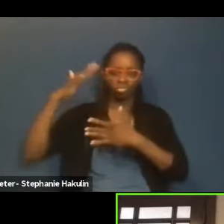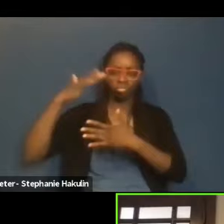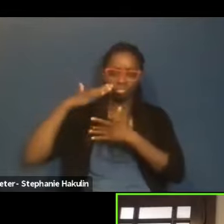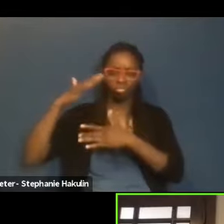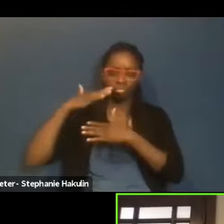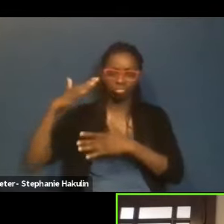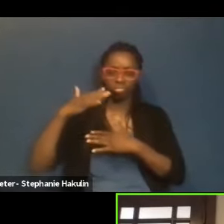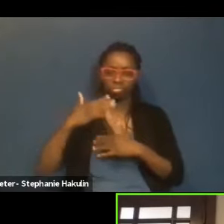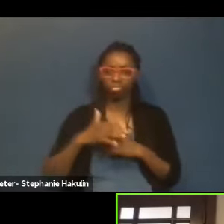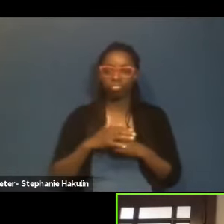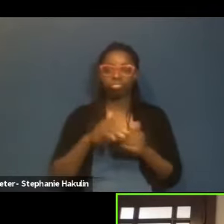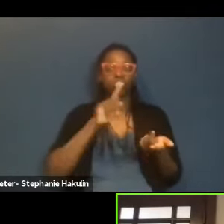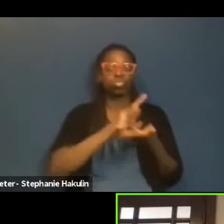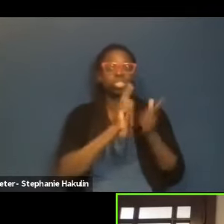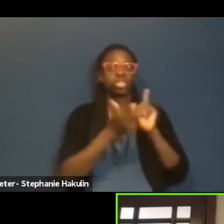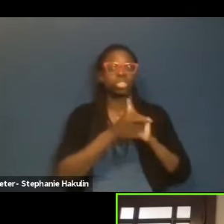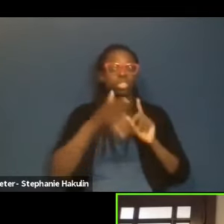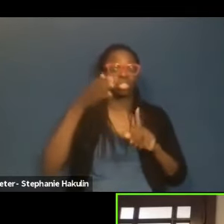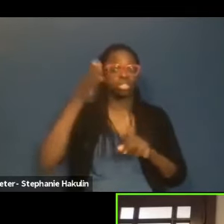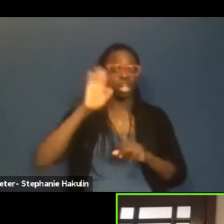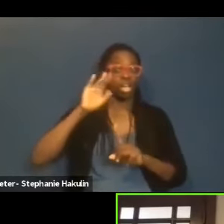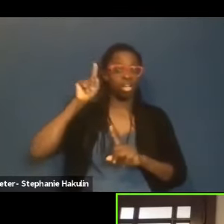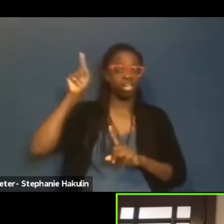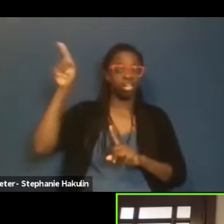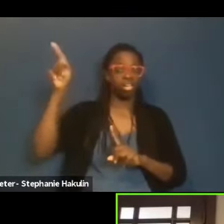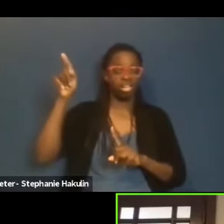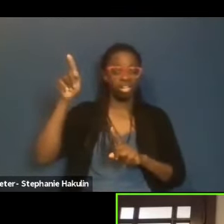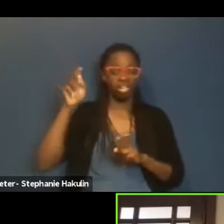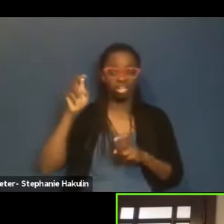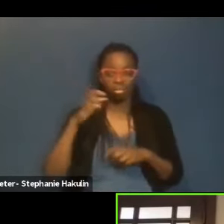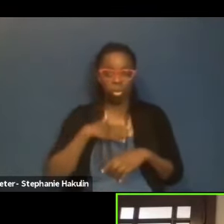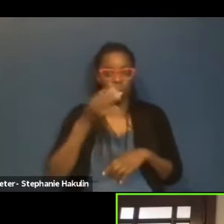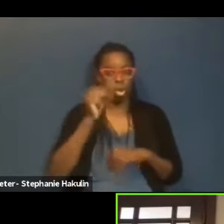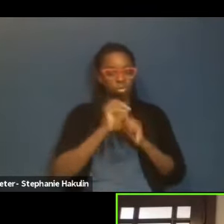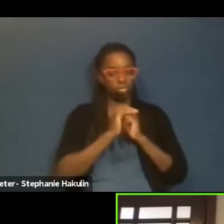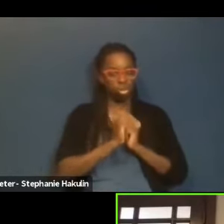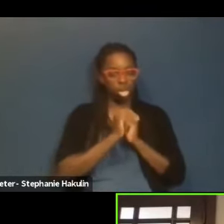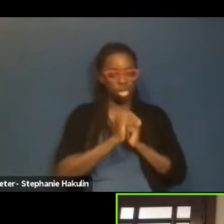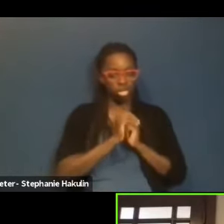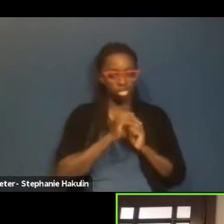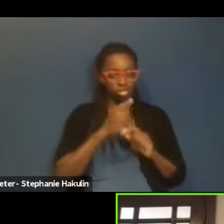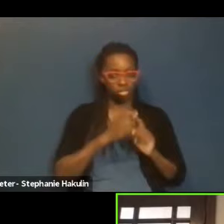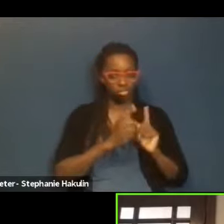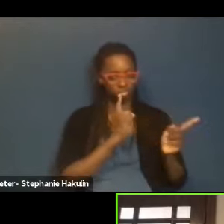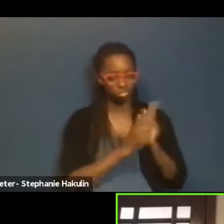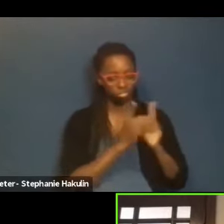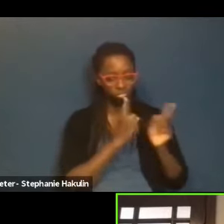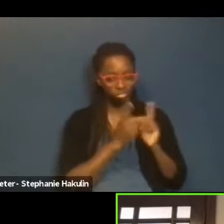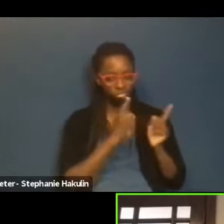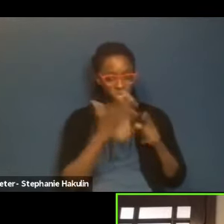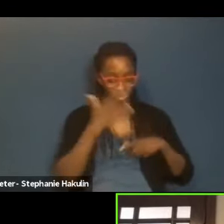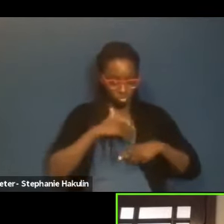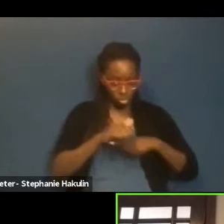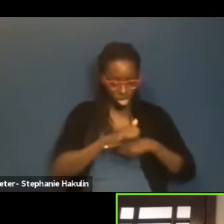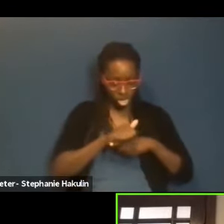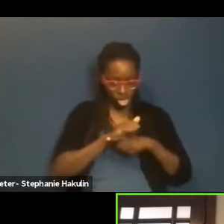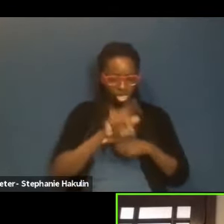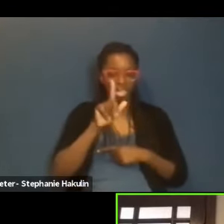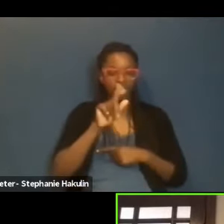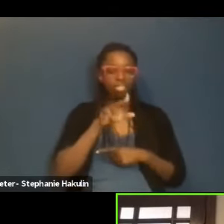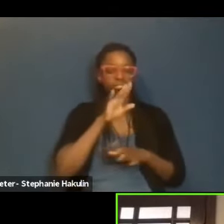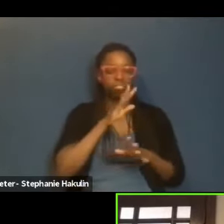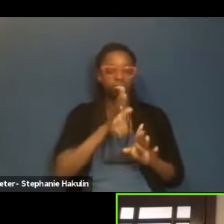will formulate my own prayers from gum dialogue, retrain my tongue to forget the whip, lash only in worship.